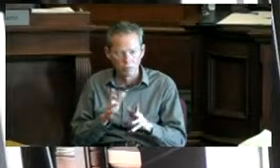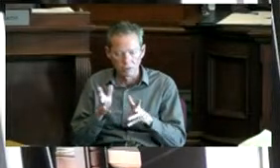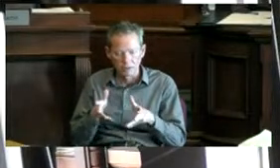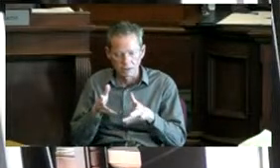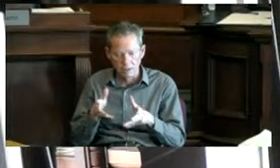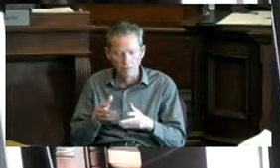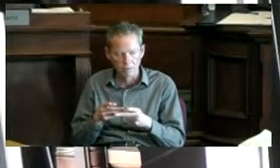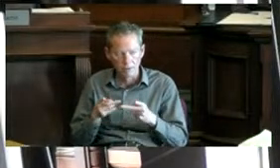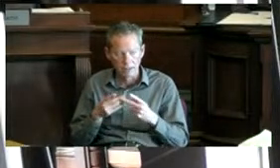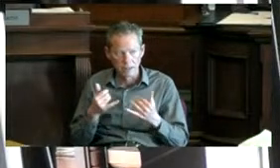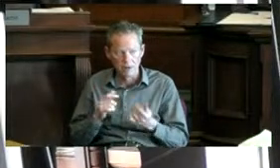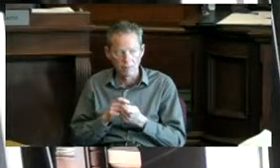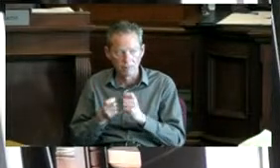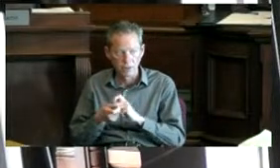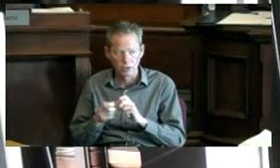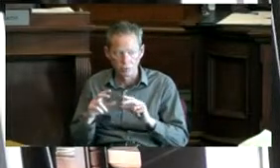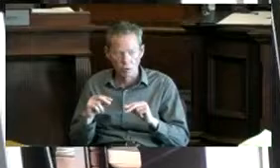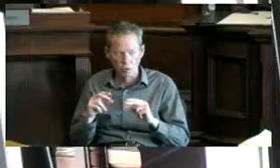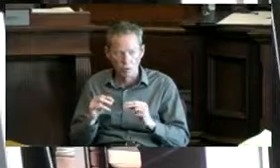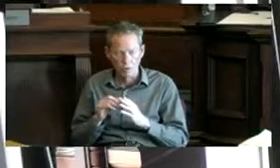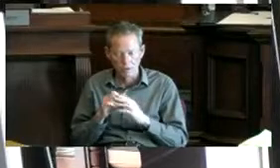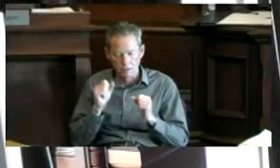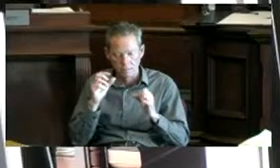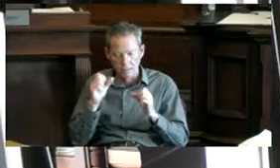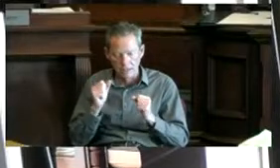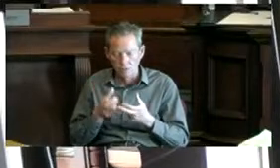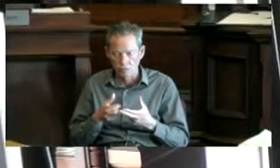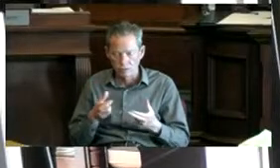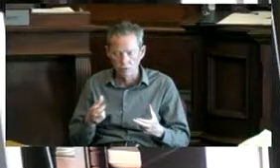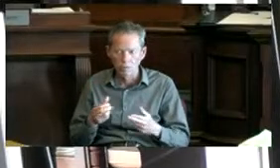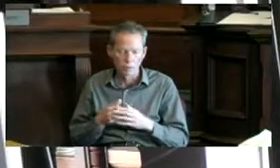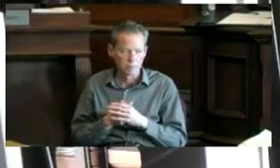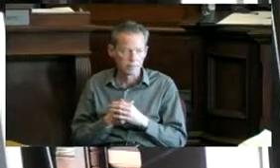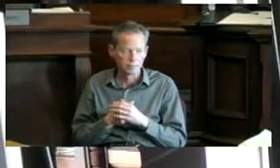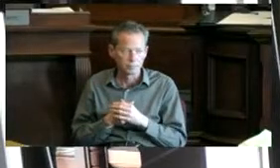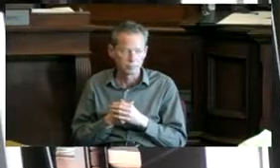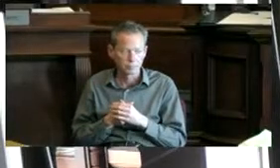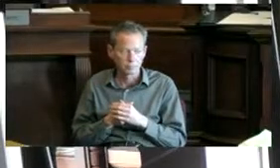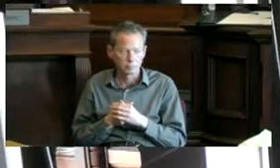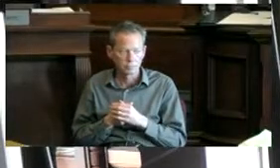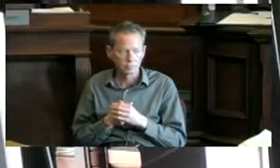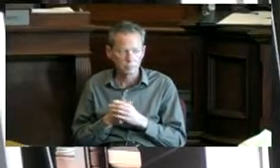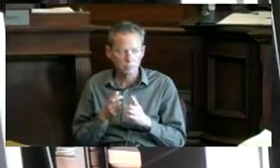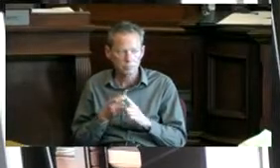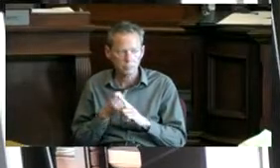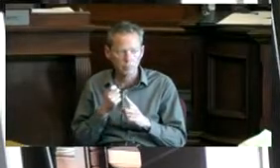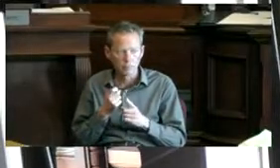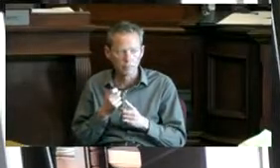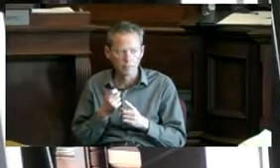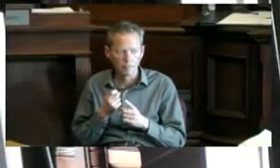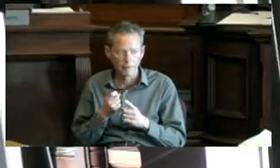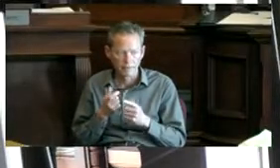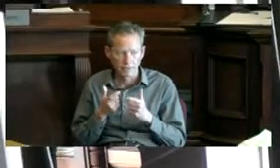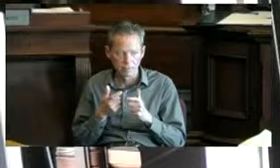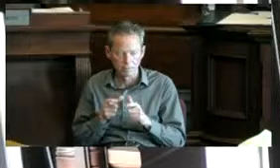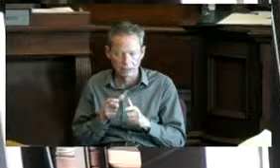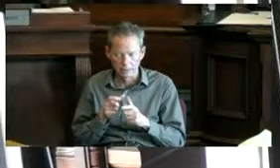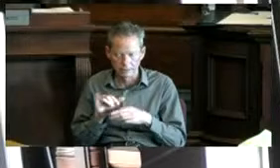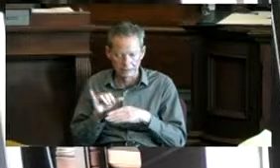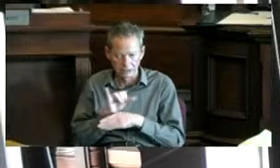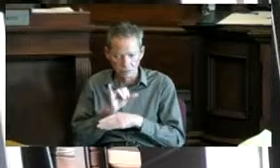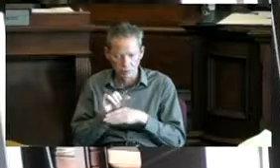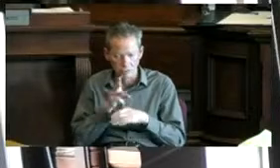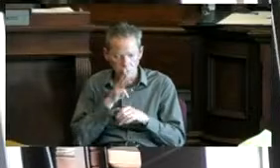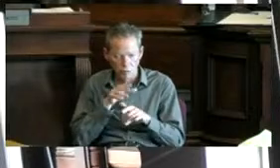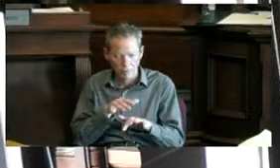spot, and now we've changed it to, no, this is amazing resource, not from the what we used to call an economic development, the big nasties, heavy industrial,